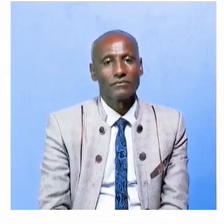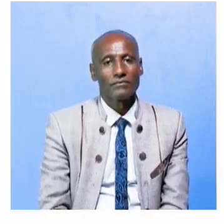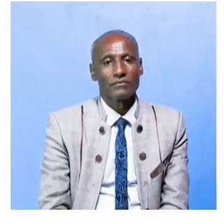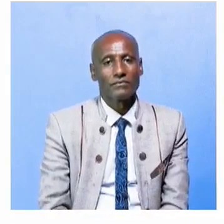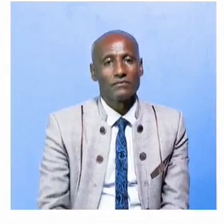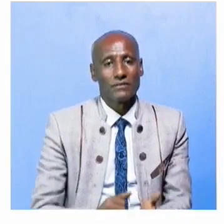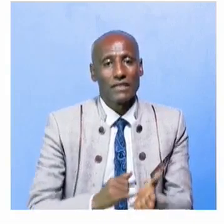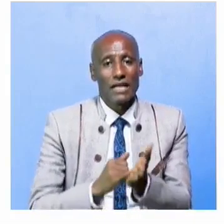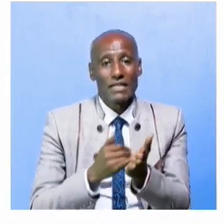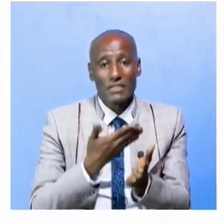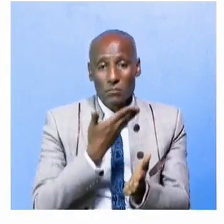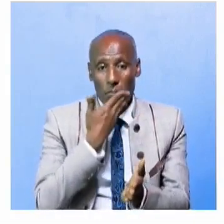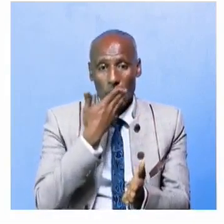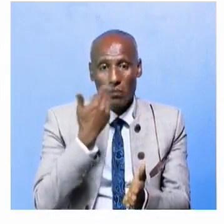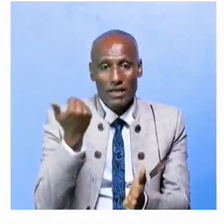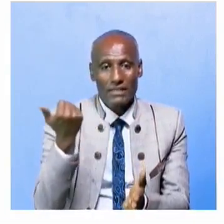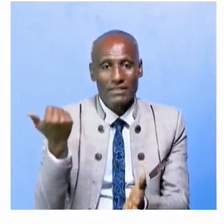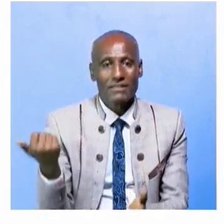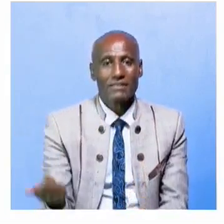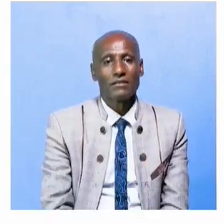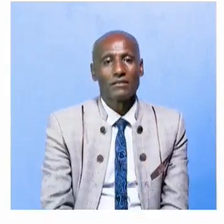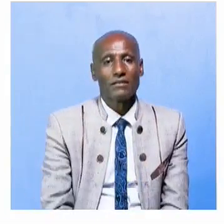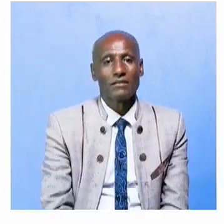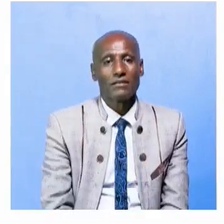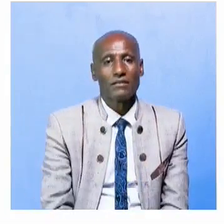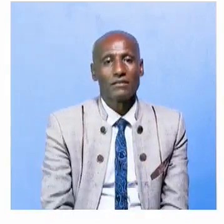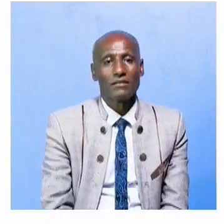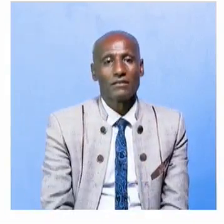its best